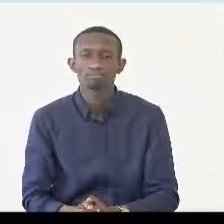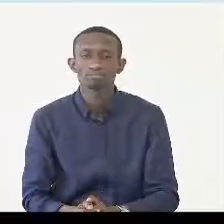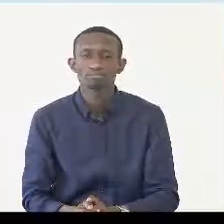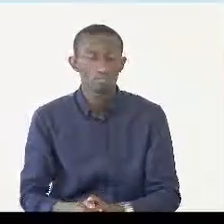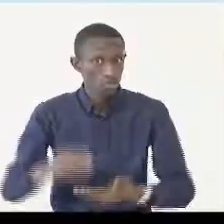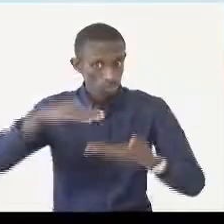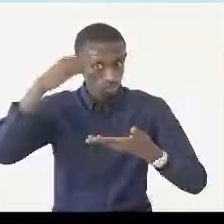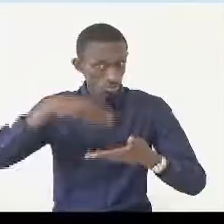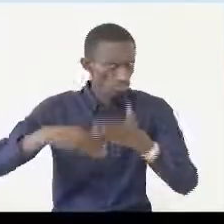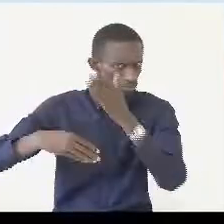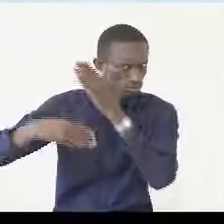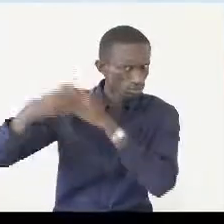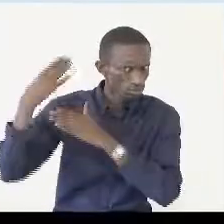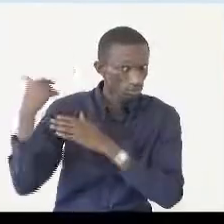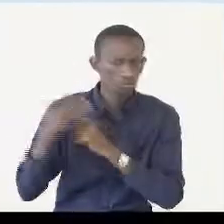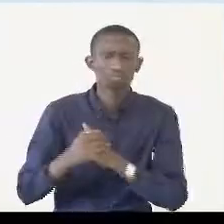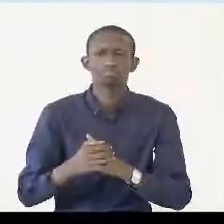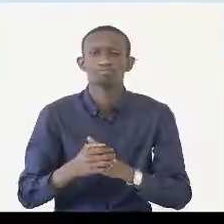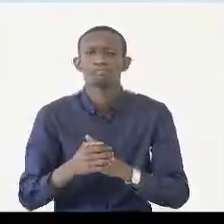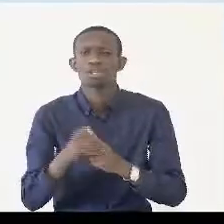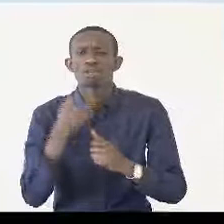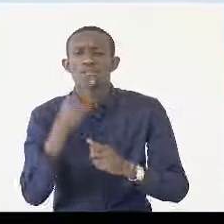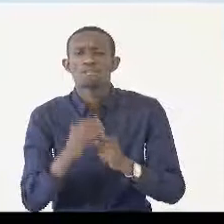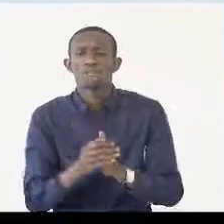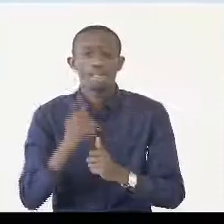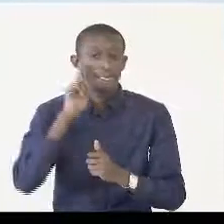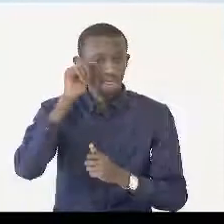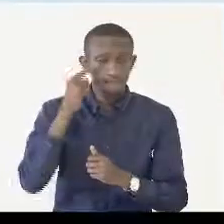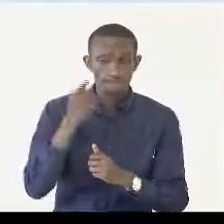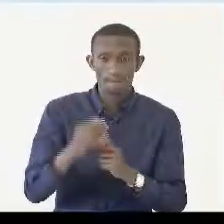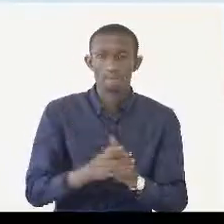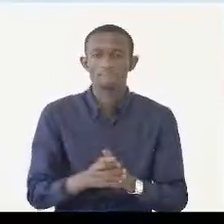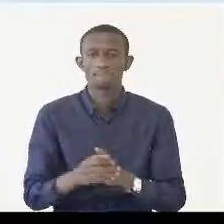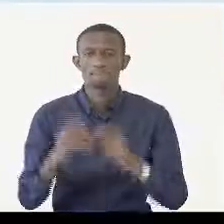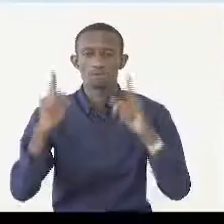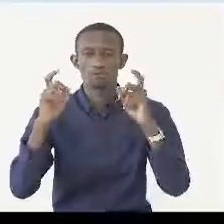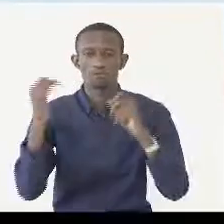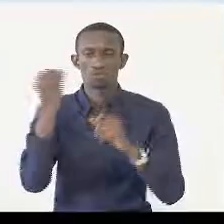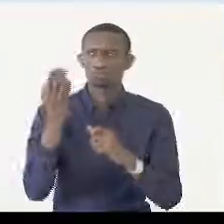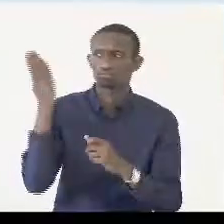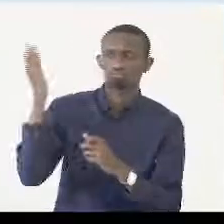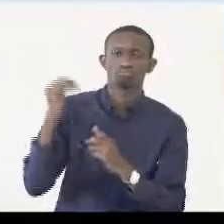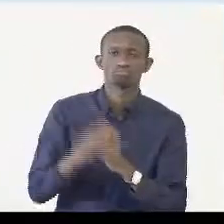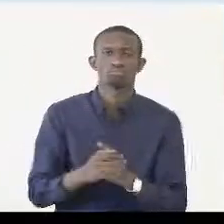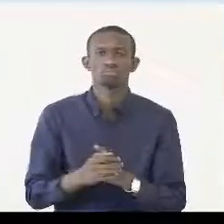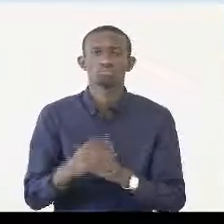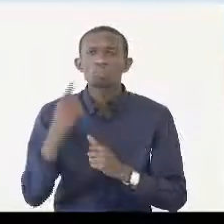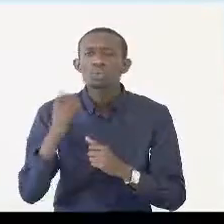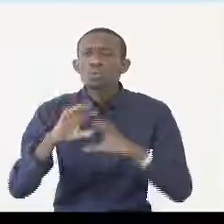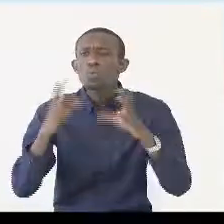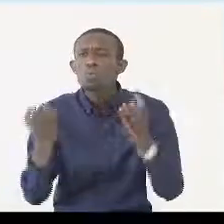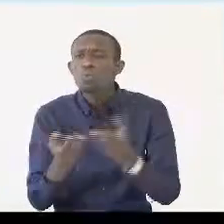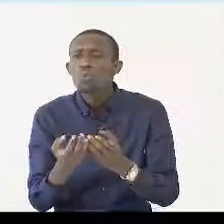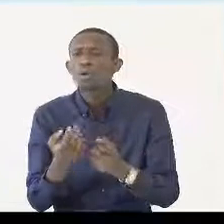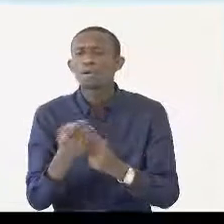lesson, consider the diagram below to calculate the speed of white ball if they have the same masses.